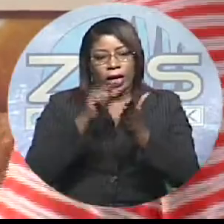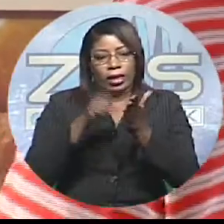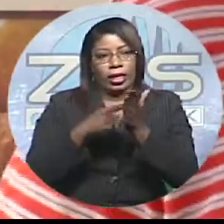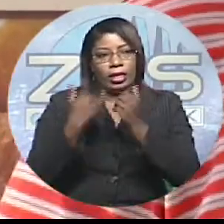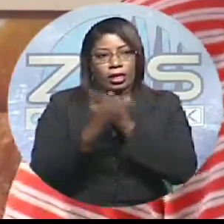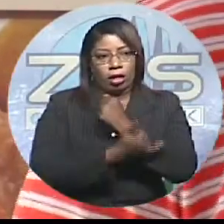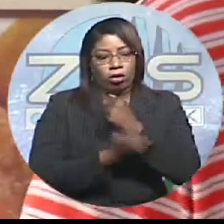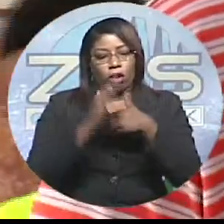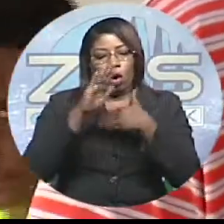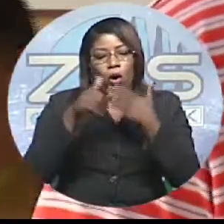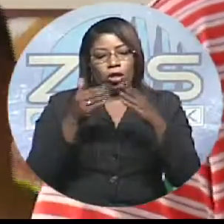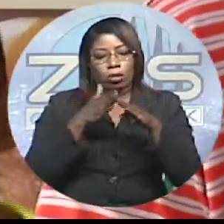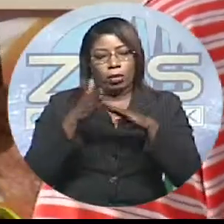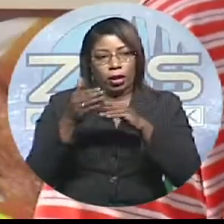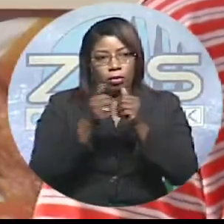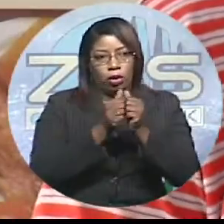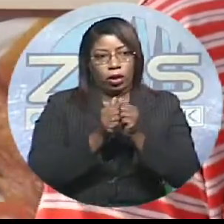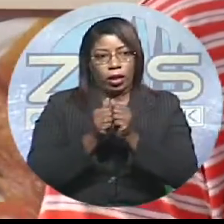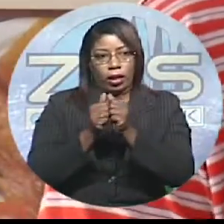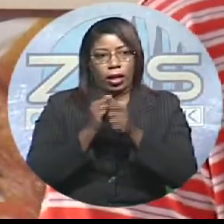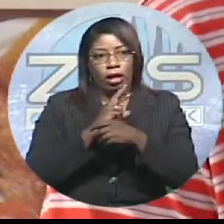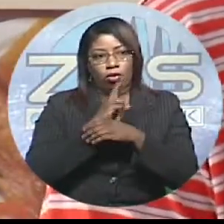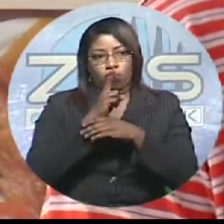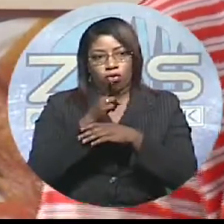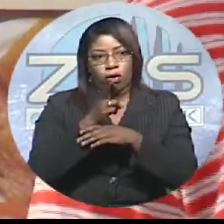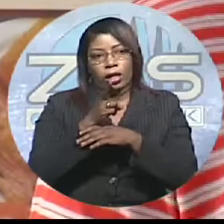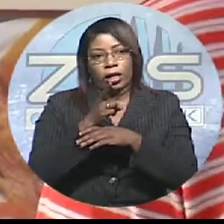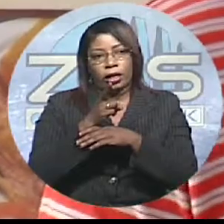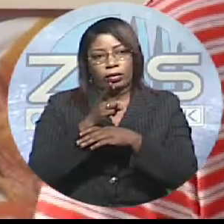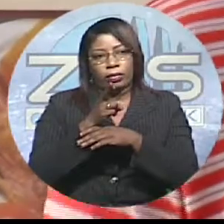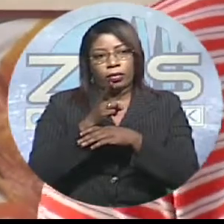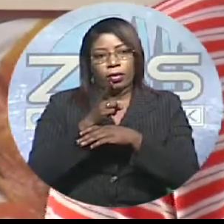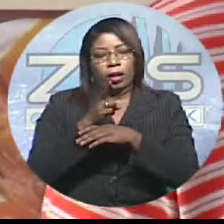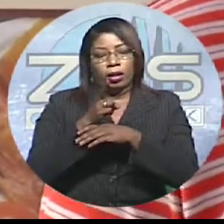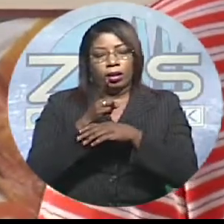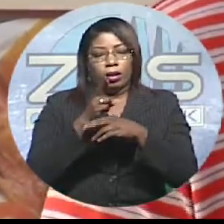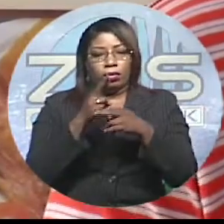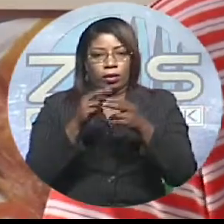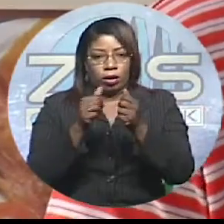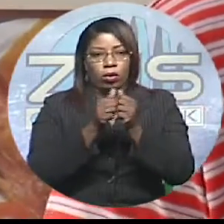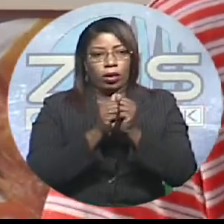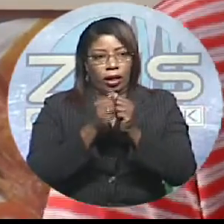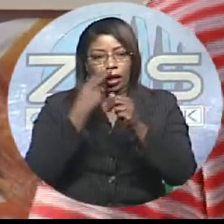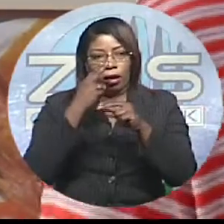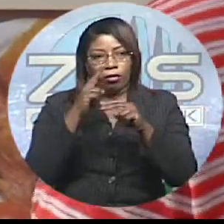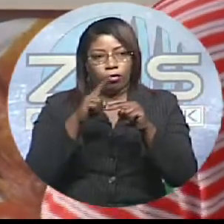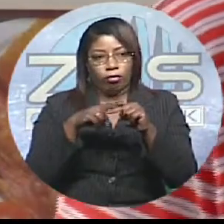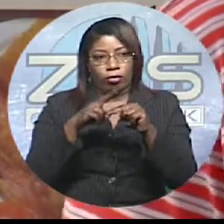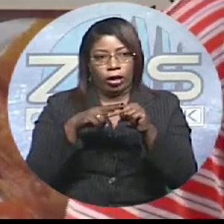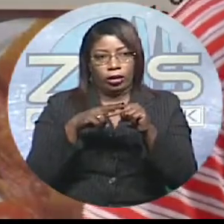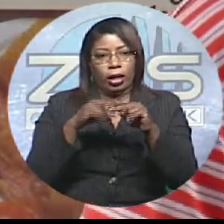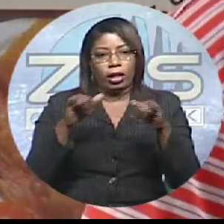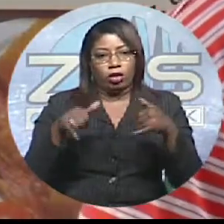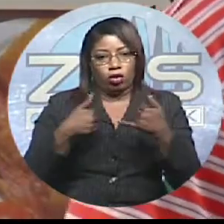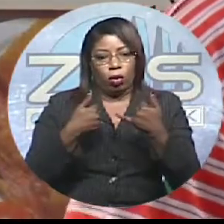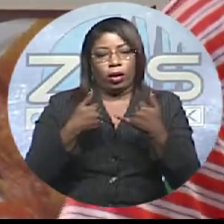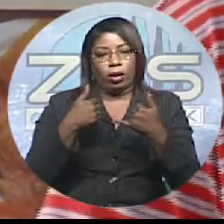all Jamaicans get together and really fellowship, have fun, and just enjoy